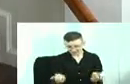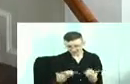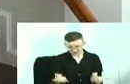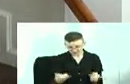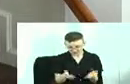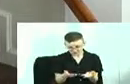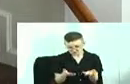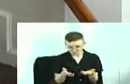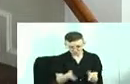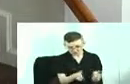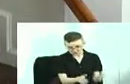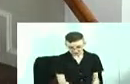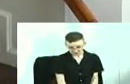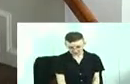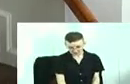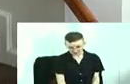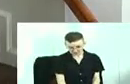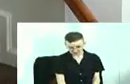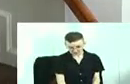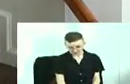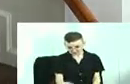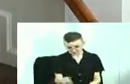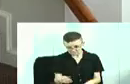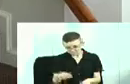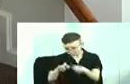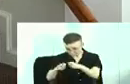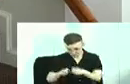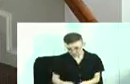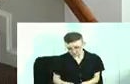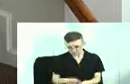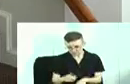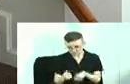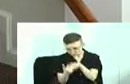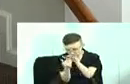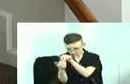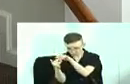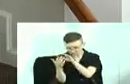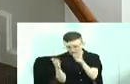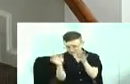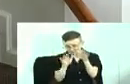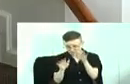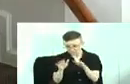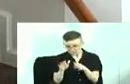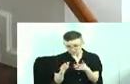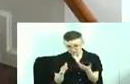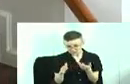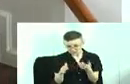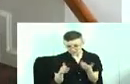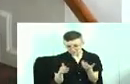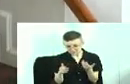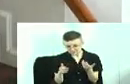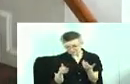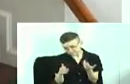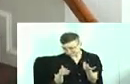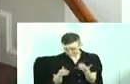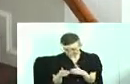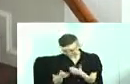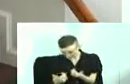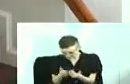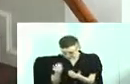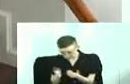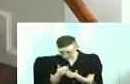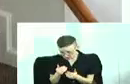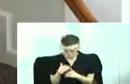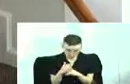roadblocks, the holes we dig for ourselves, the places where we just kind of get comfortable and settle